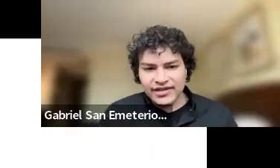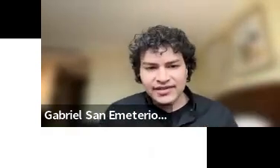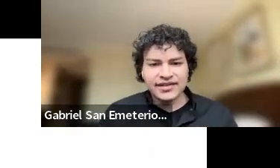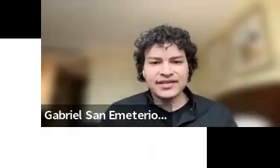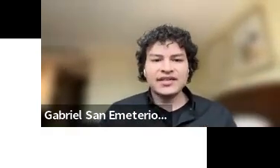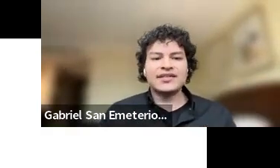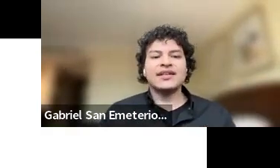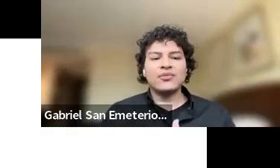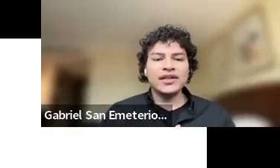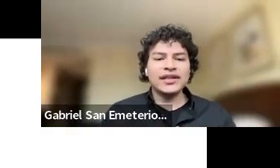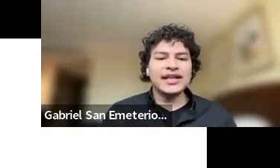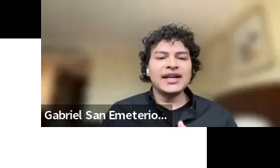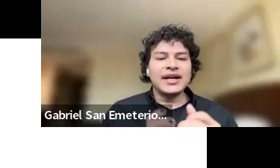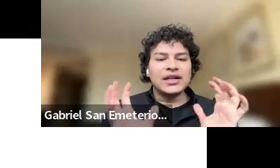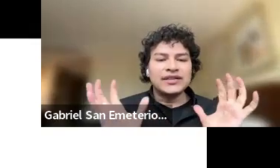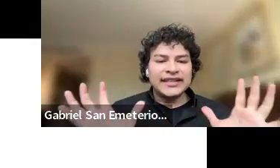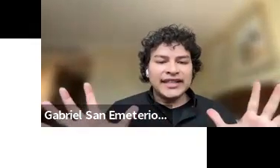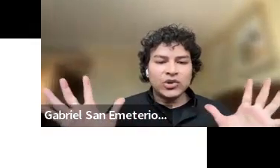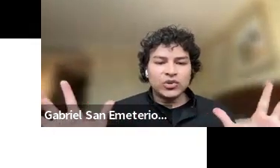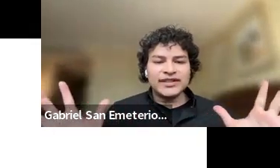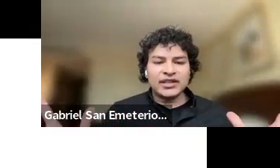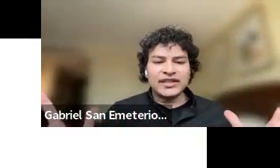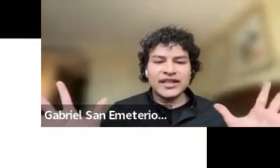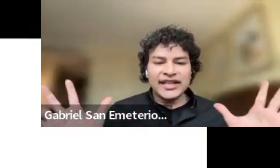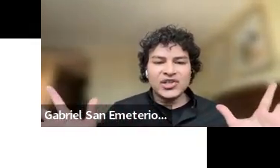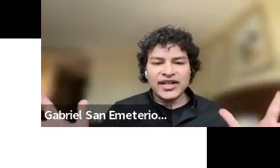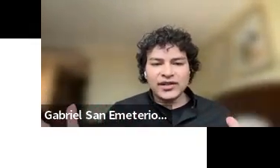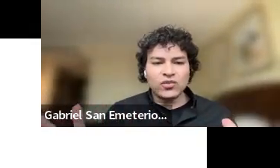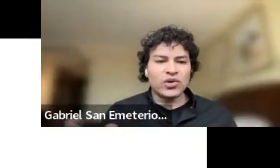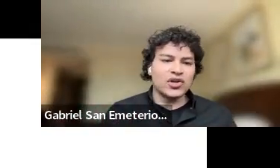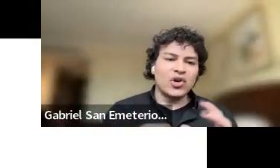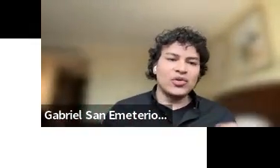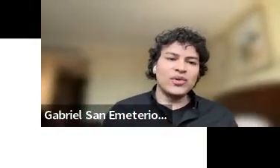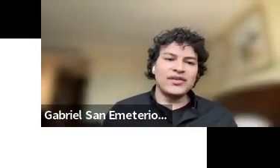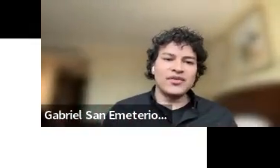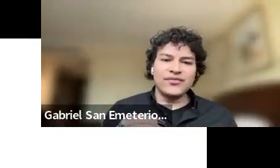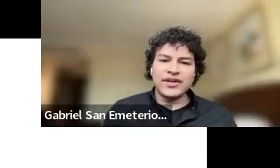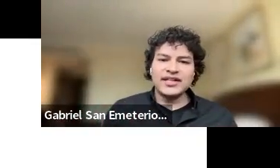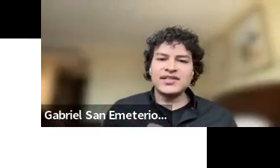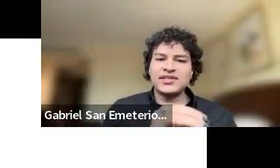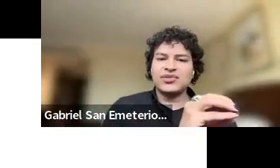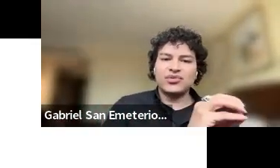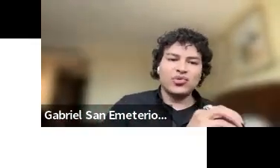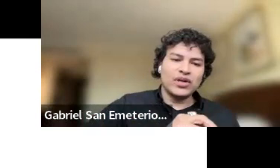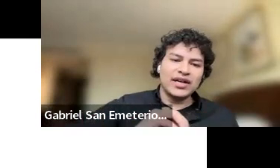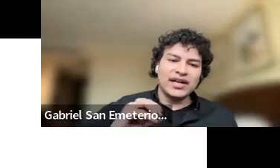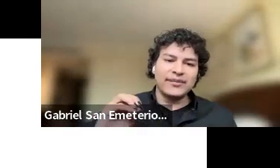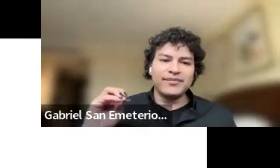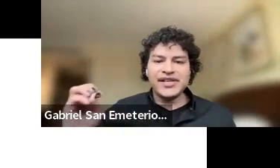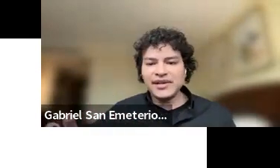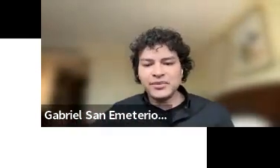of your friends. This is really seeing who is out there in your network, all the way from friends